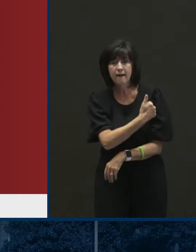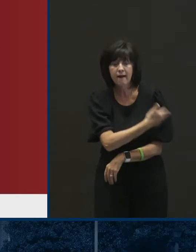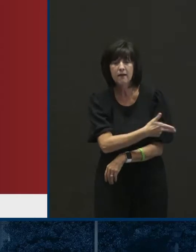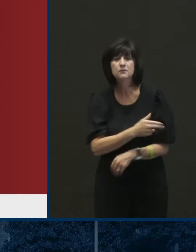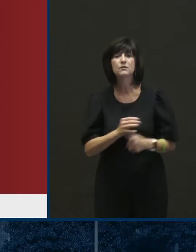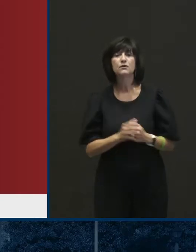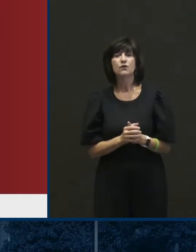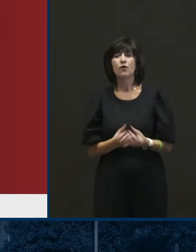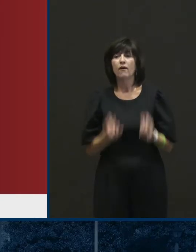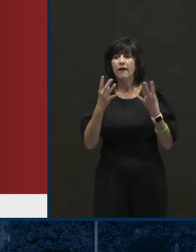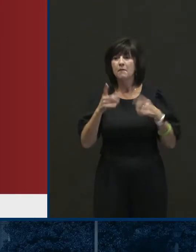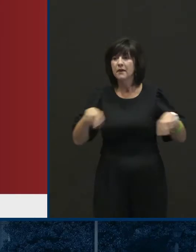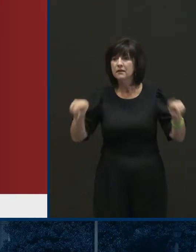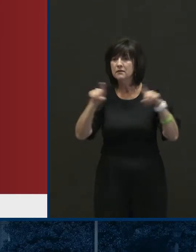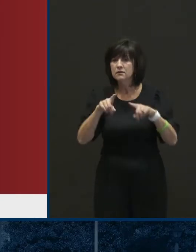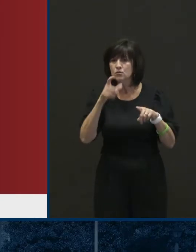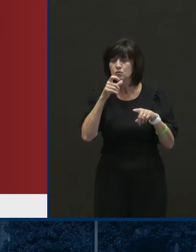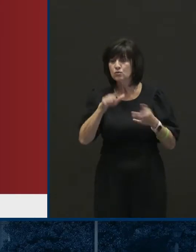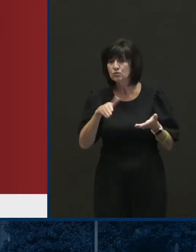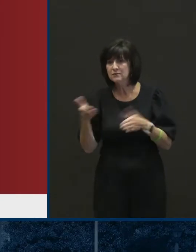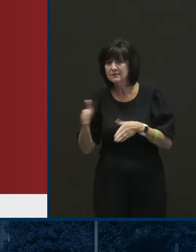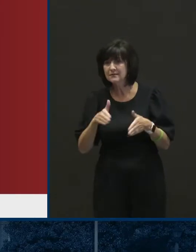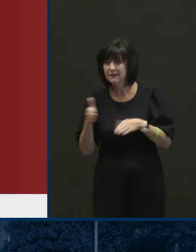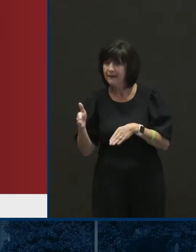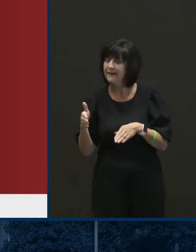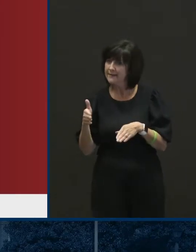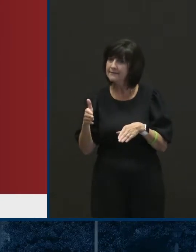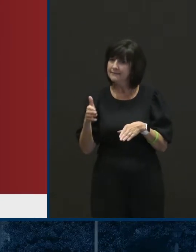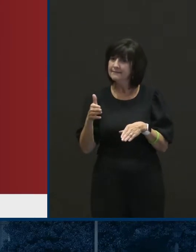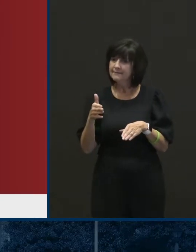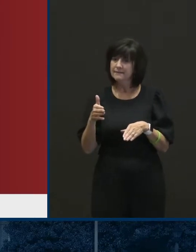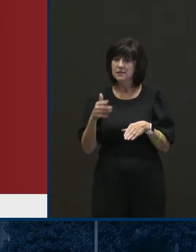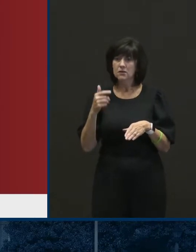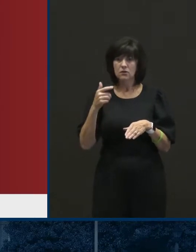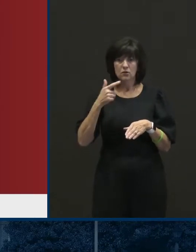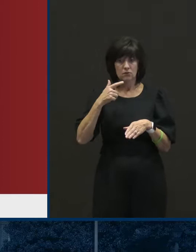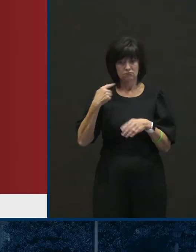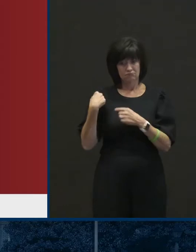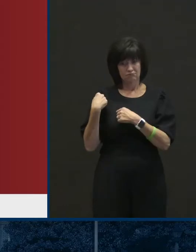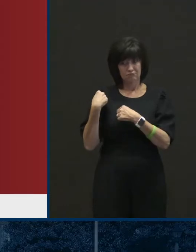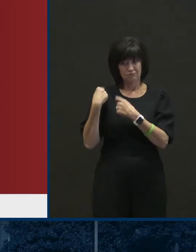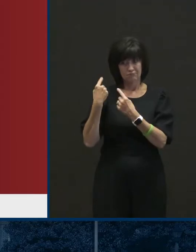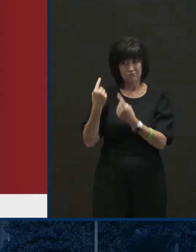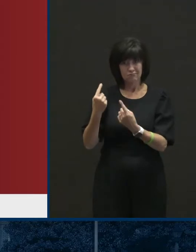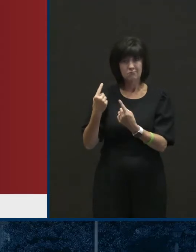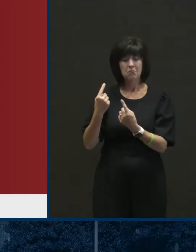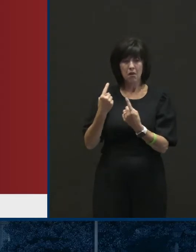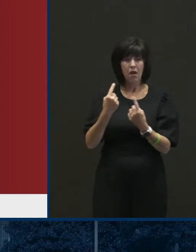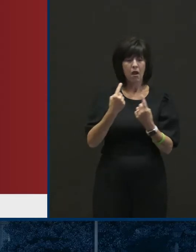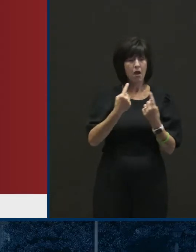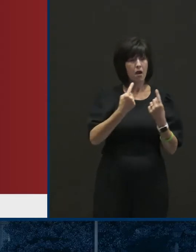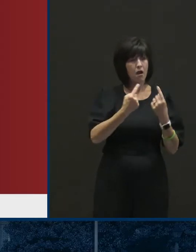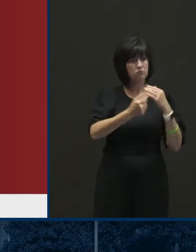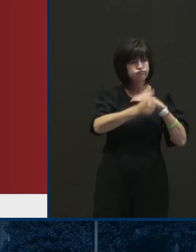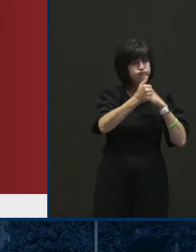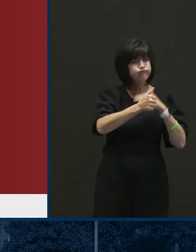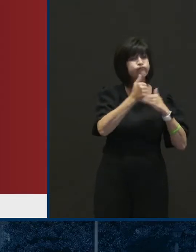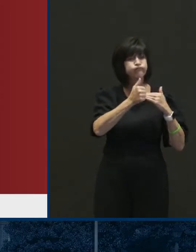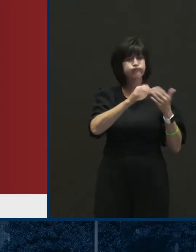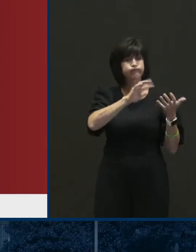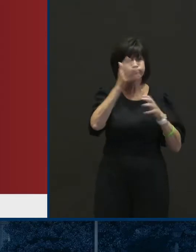for a couple of weeks, we were doing really good there, and we're steadily pushing our number of positive cases and percent positive